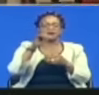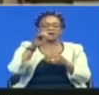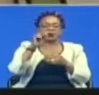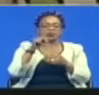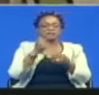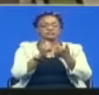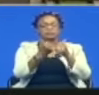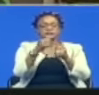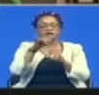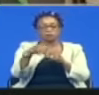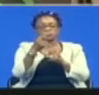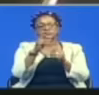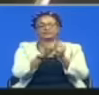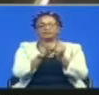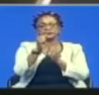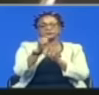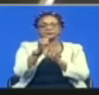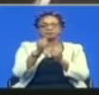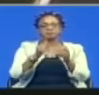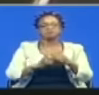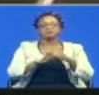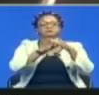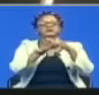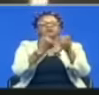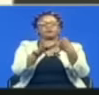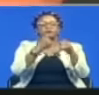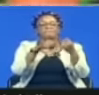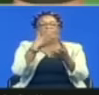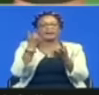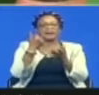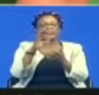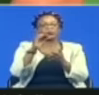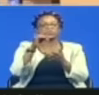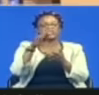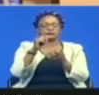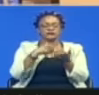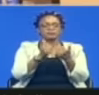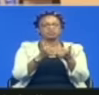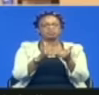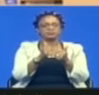January 2015, tipped Kogalo to perform better in the Continental Championships.